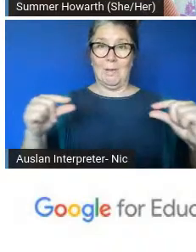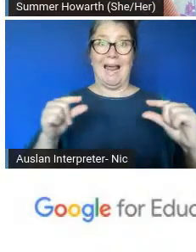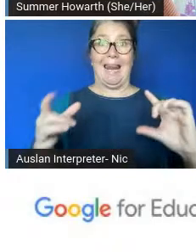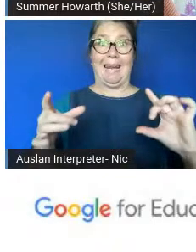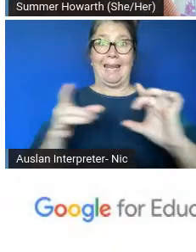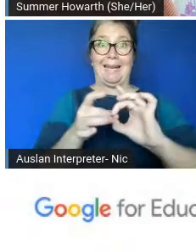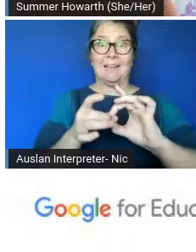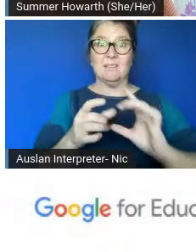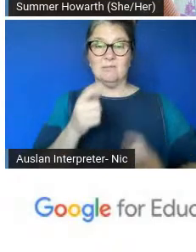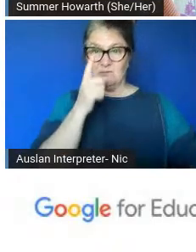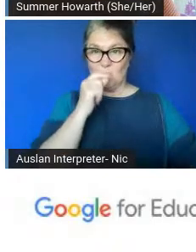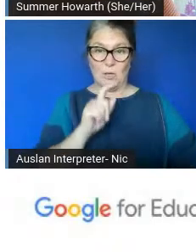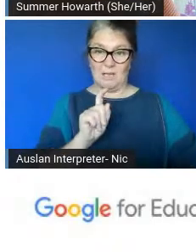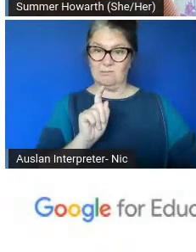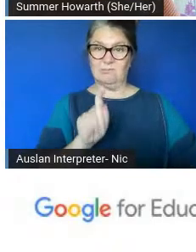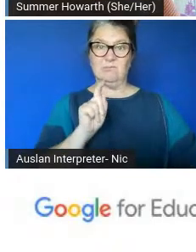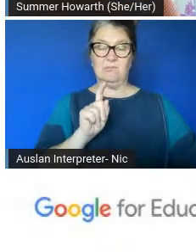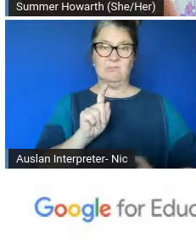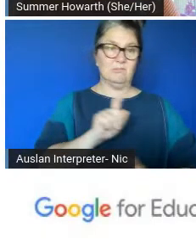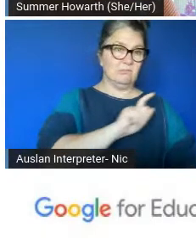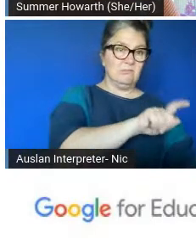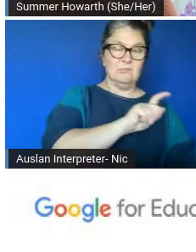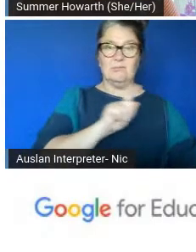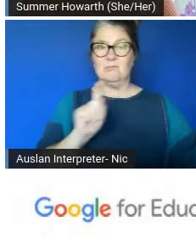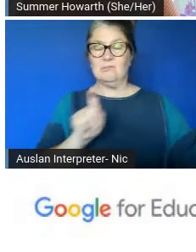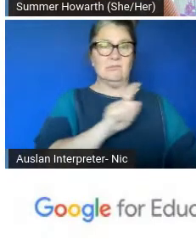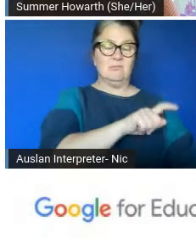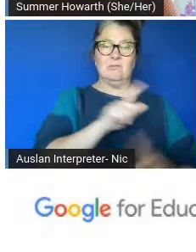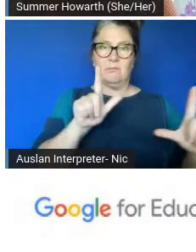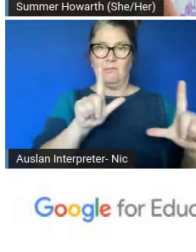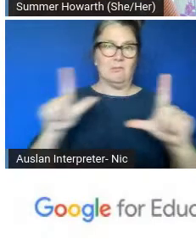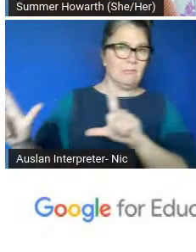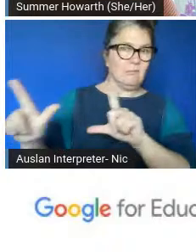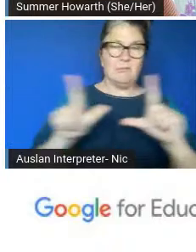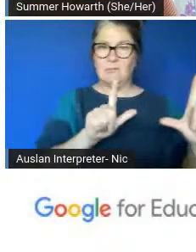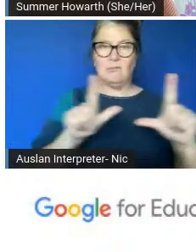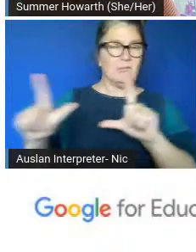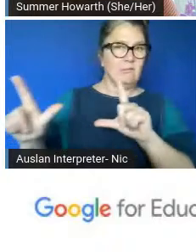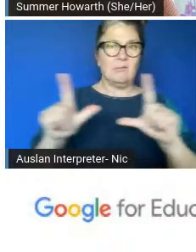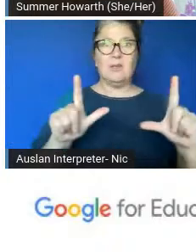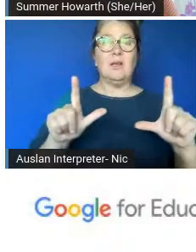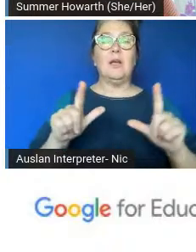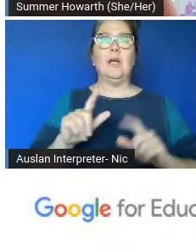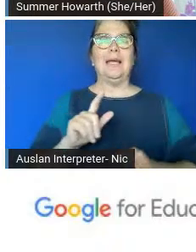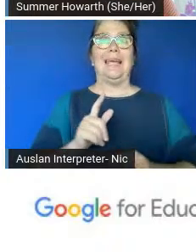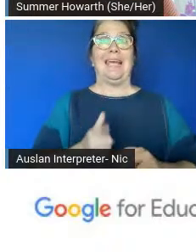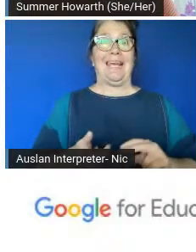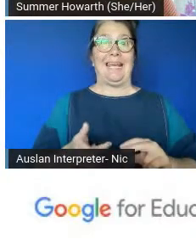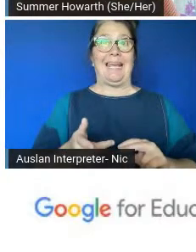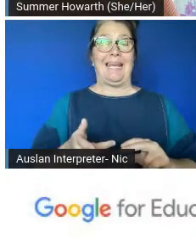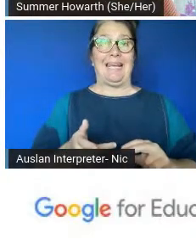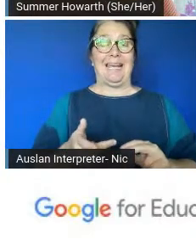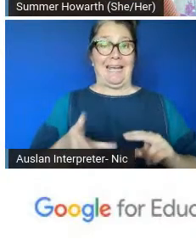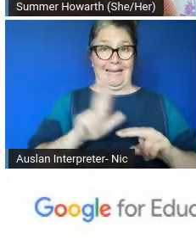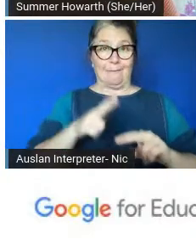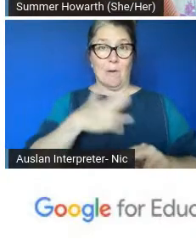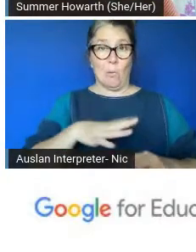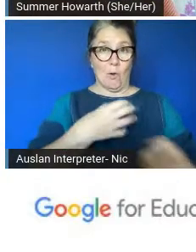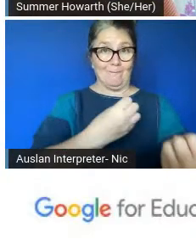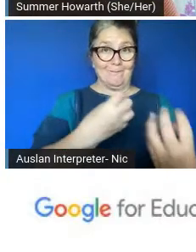around. But once I've done that and I need some feedback, what I might do then is move it over to